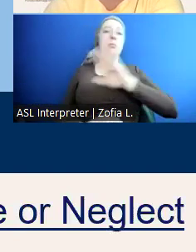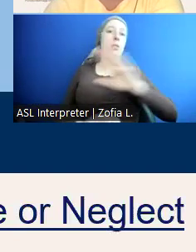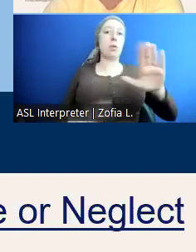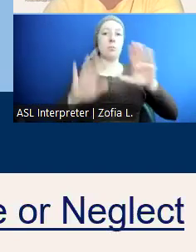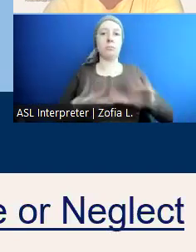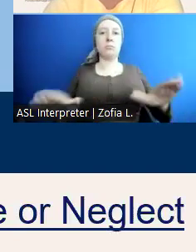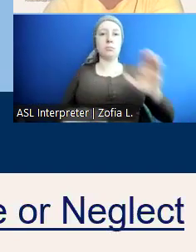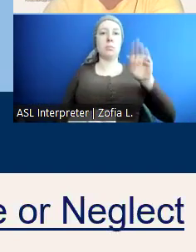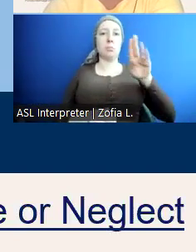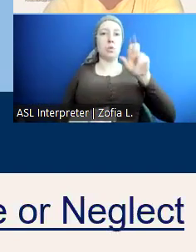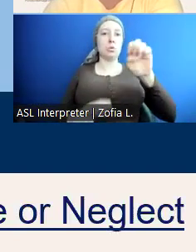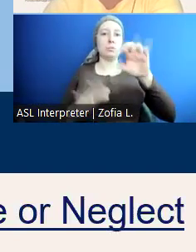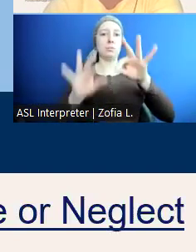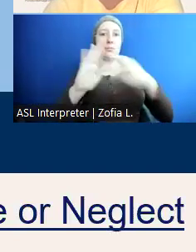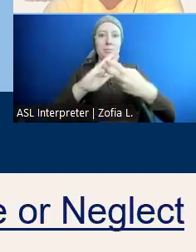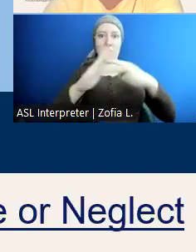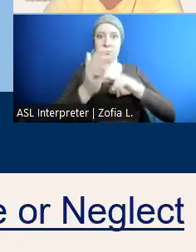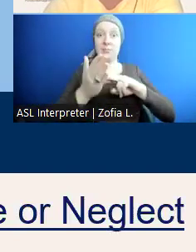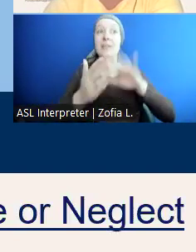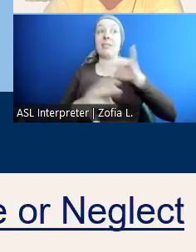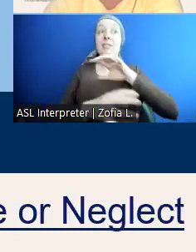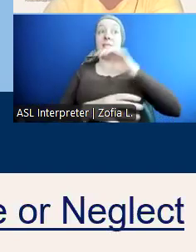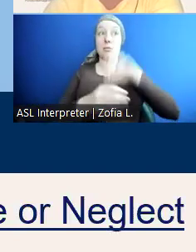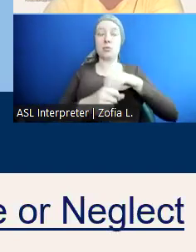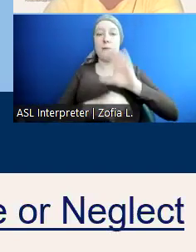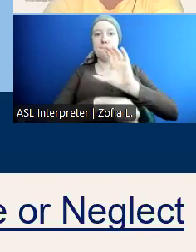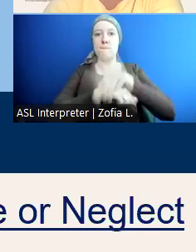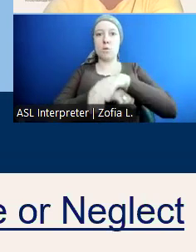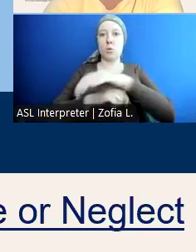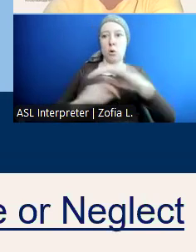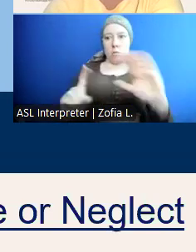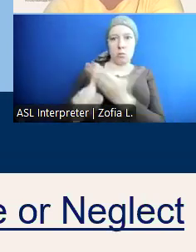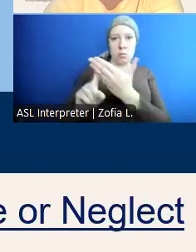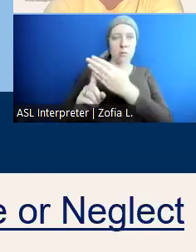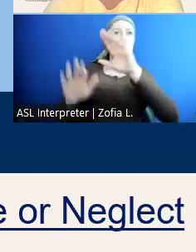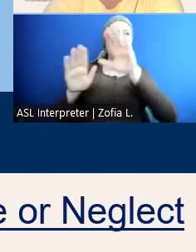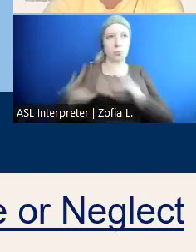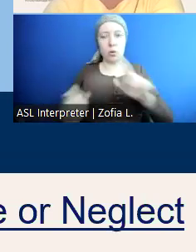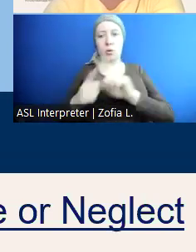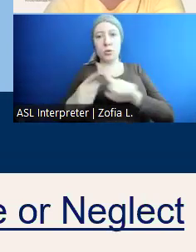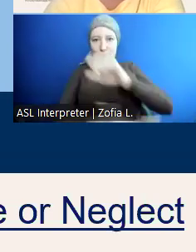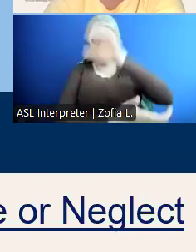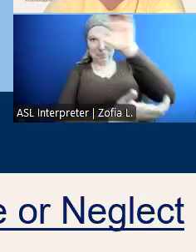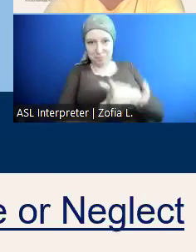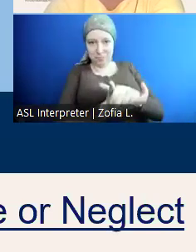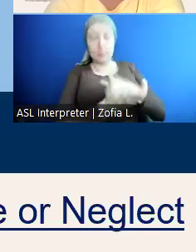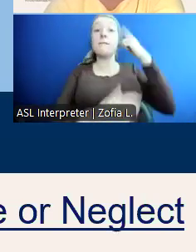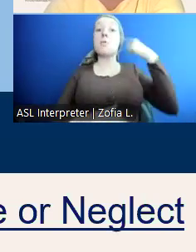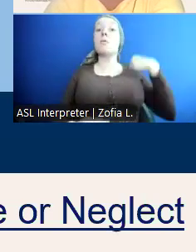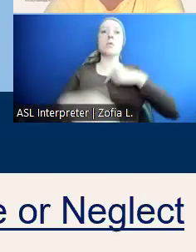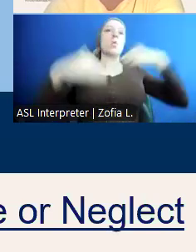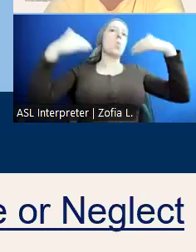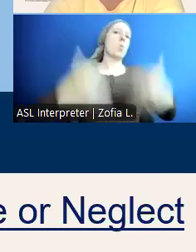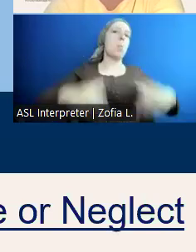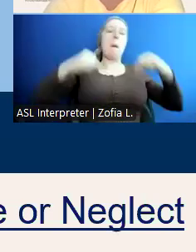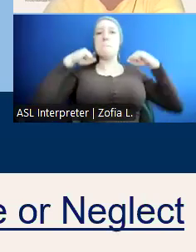definition. And it now includes forcing or coercing a child to enter into marriage. And for us, this is huge as we